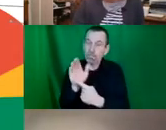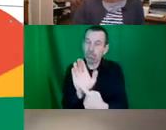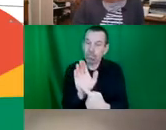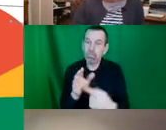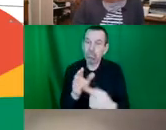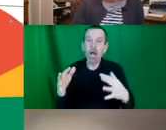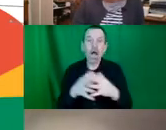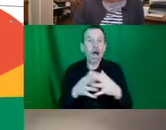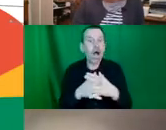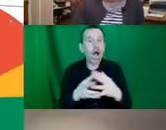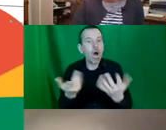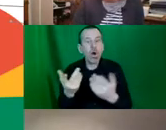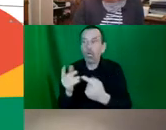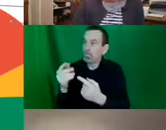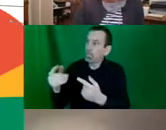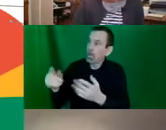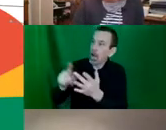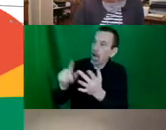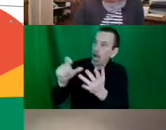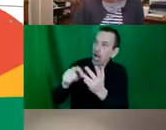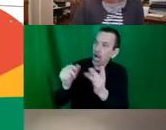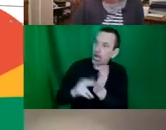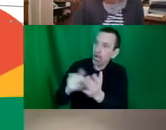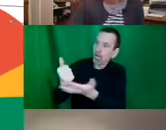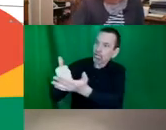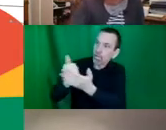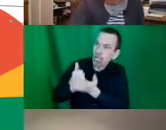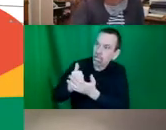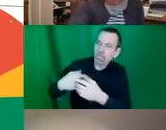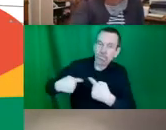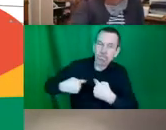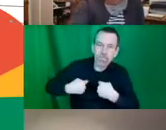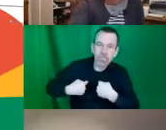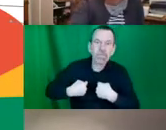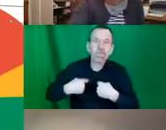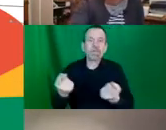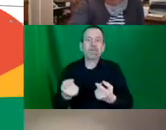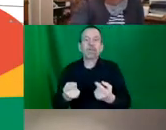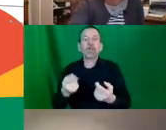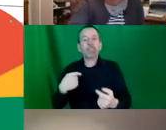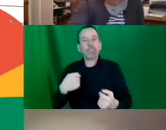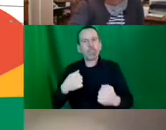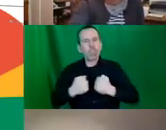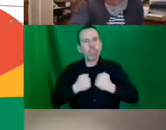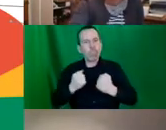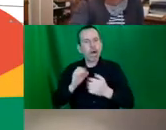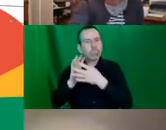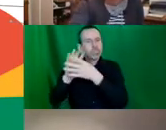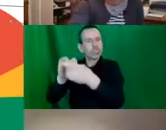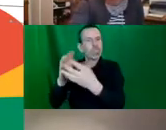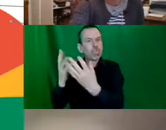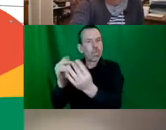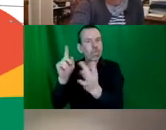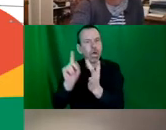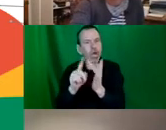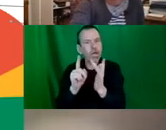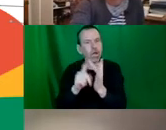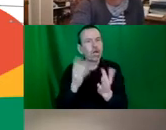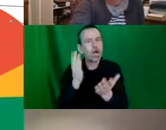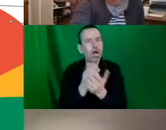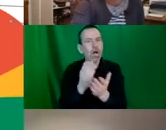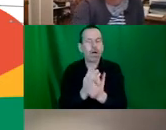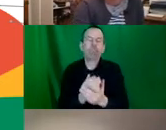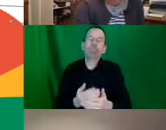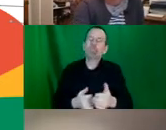Icon. I think having that link early on in my career to a professional body has been so valuable. It's definitely changed the